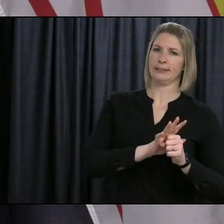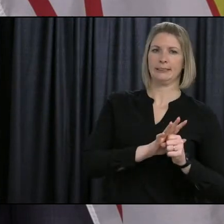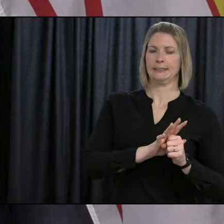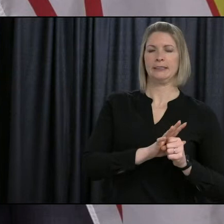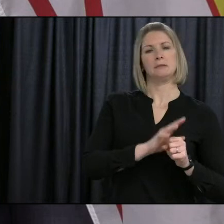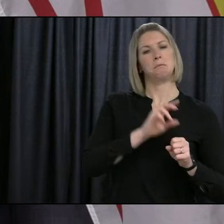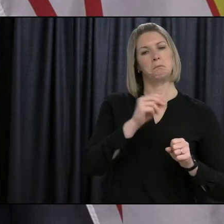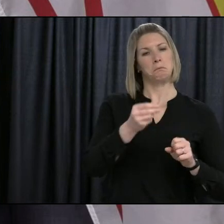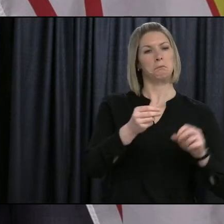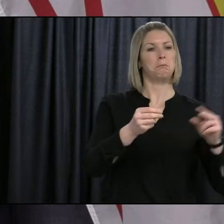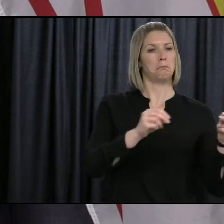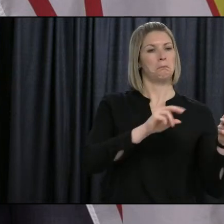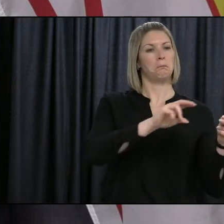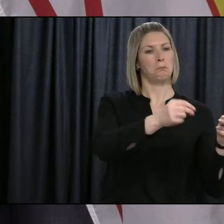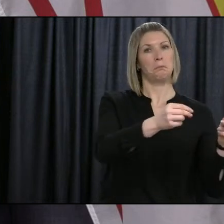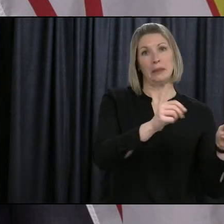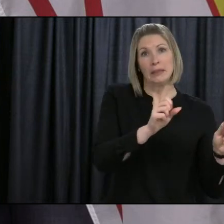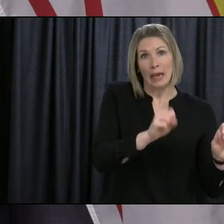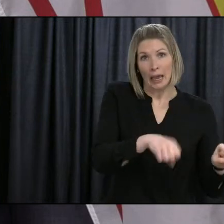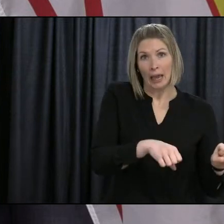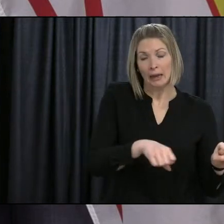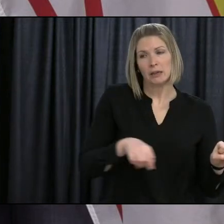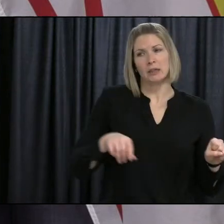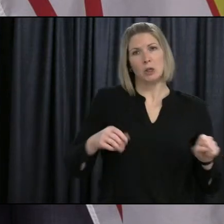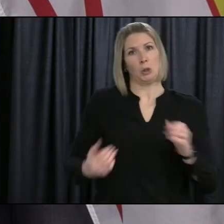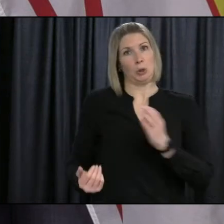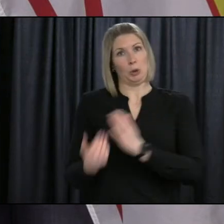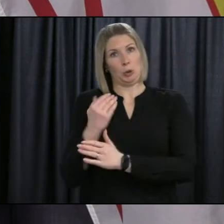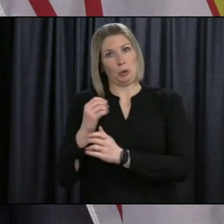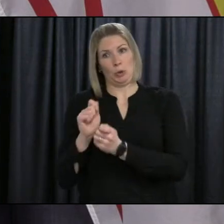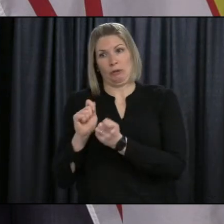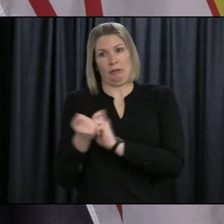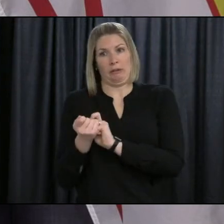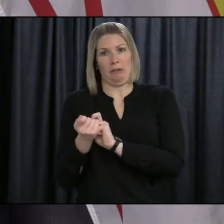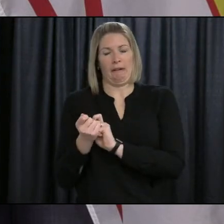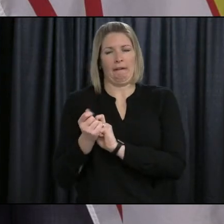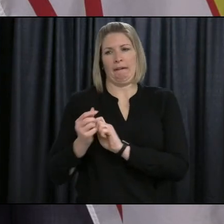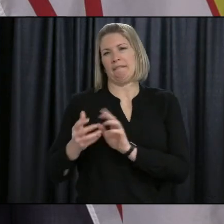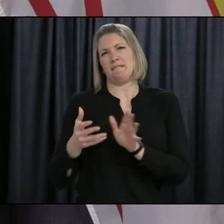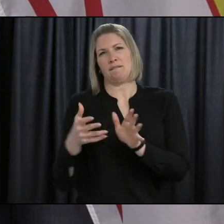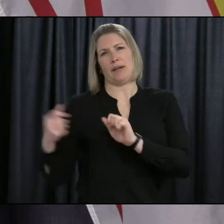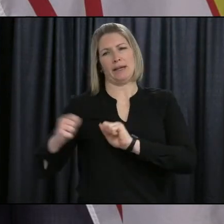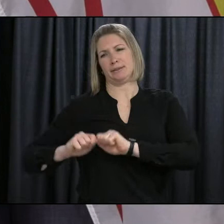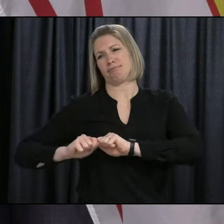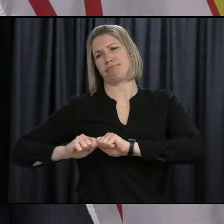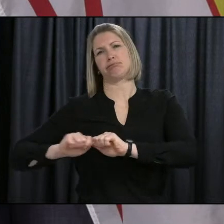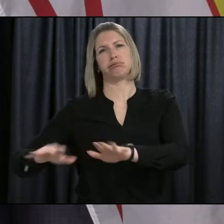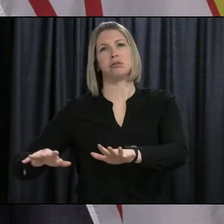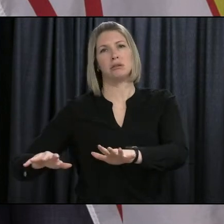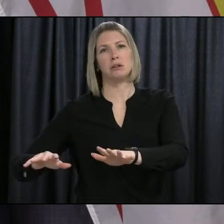to quarantine and things like that. So these are all questions we're looking at right now. I think they're